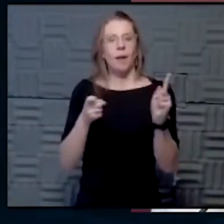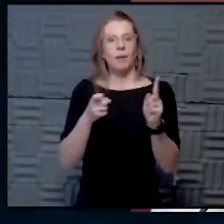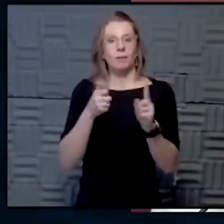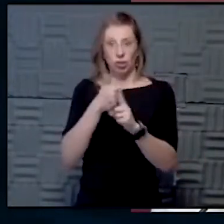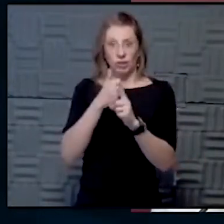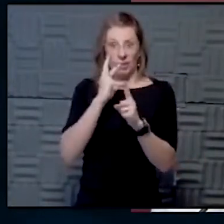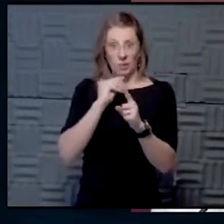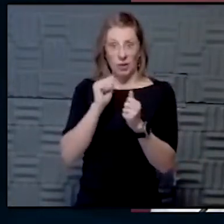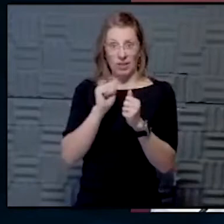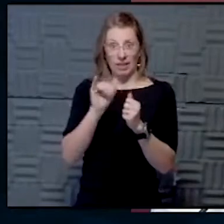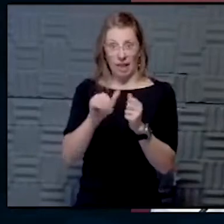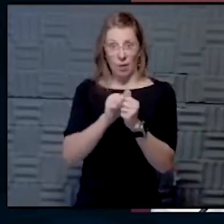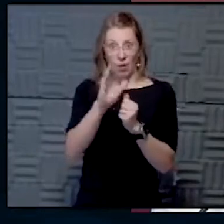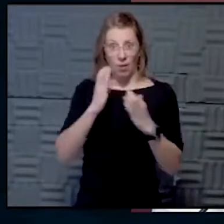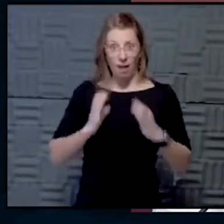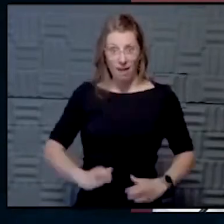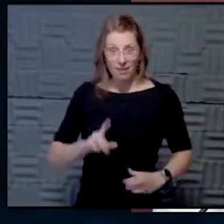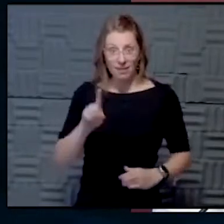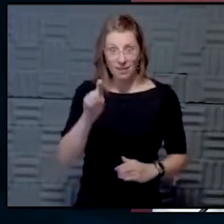clients?